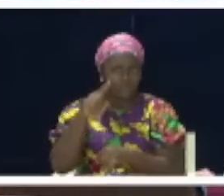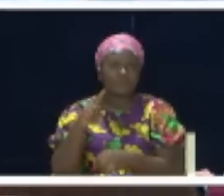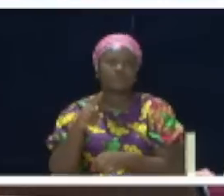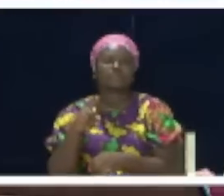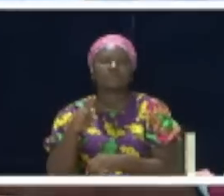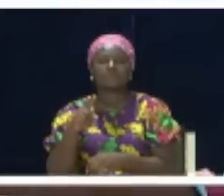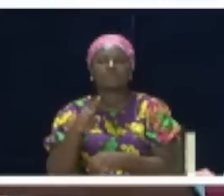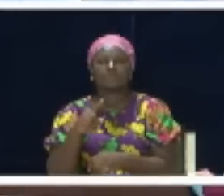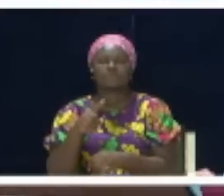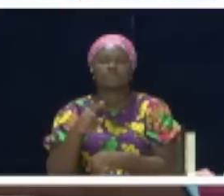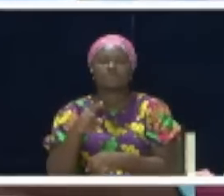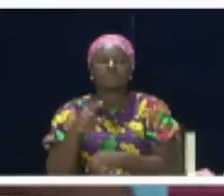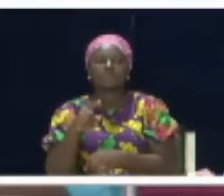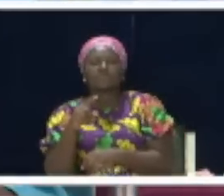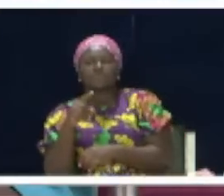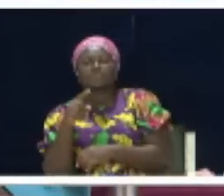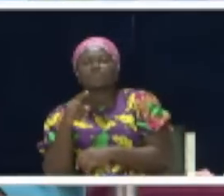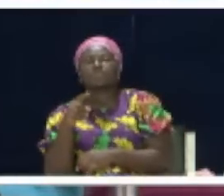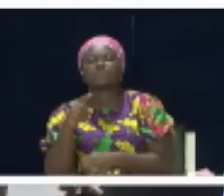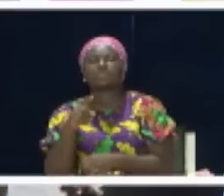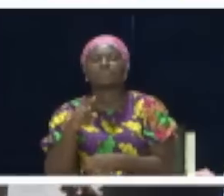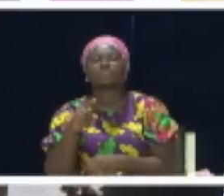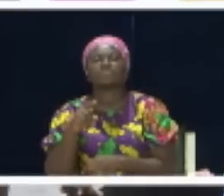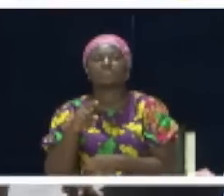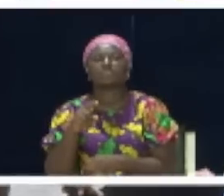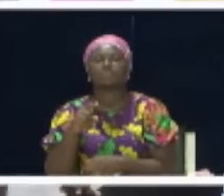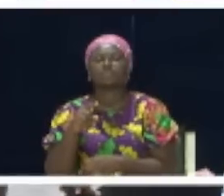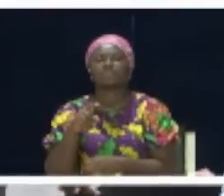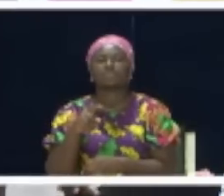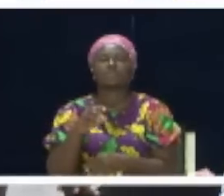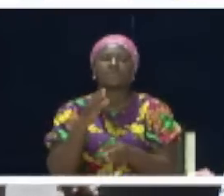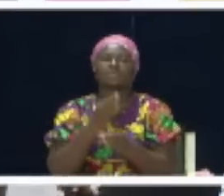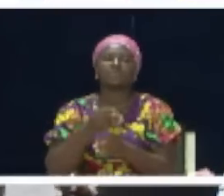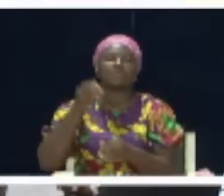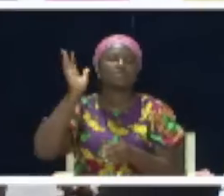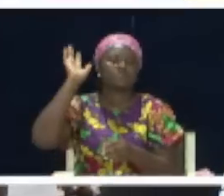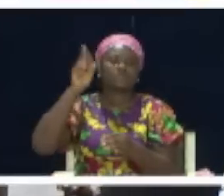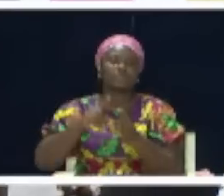and miracles will begin to happen.